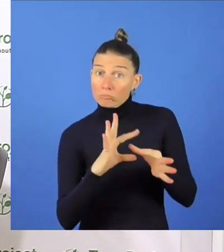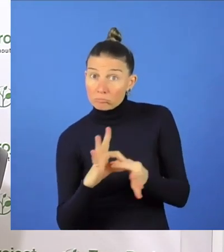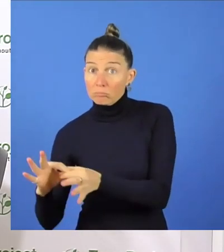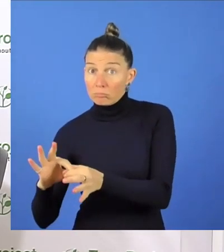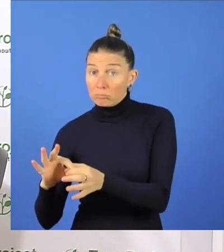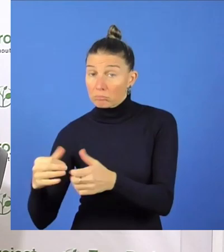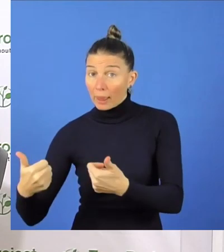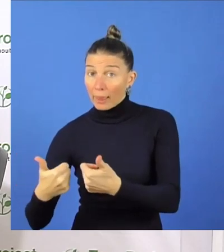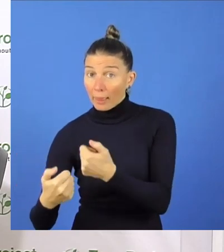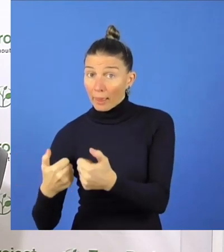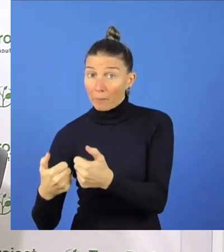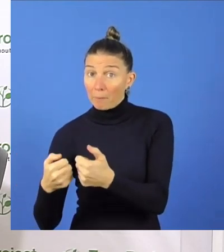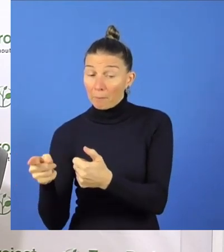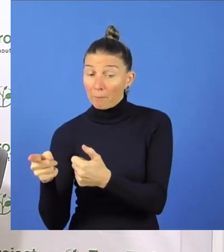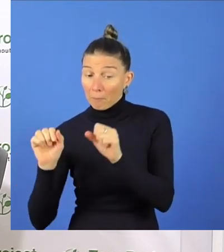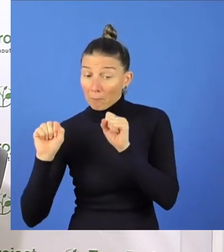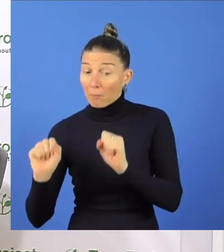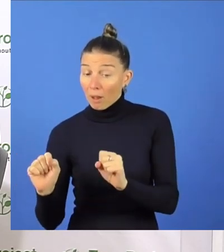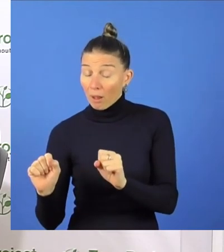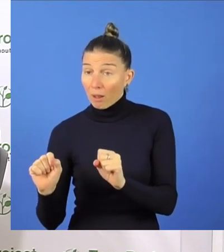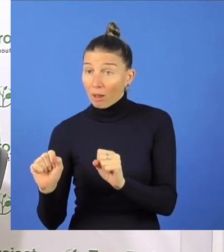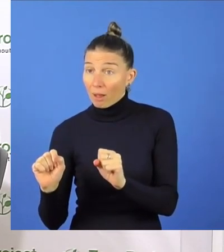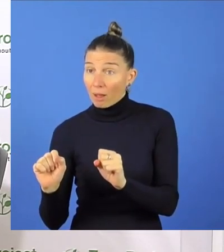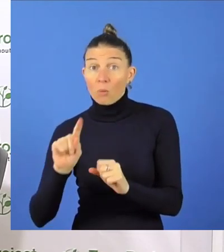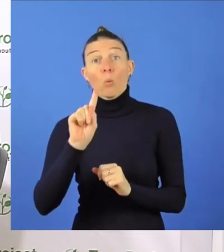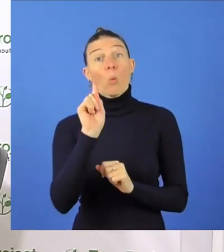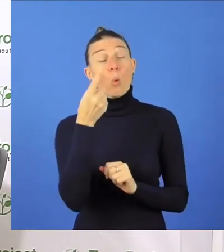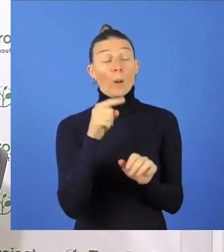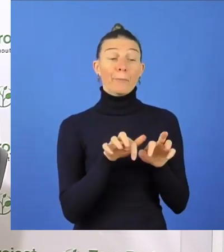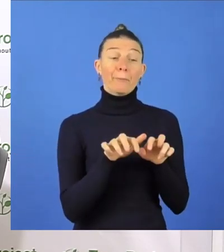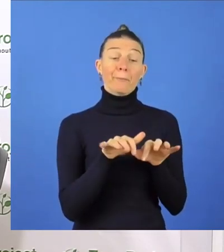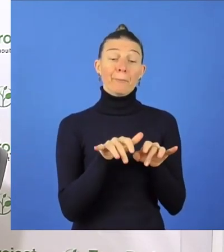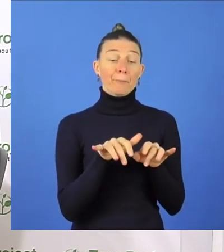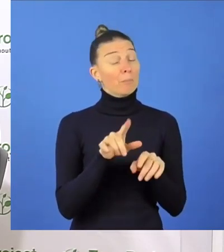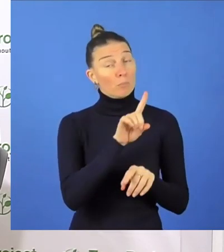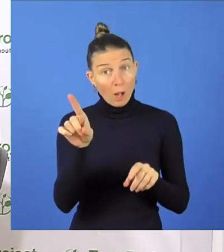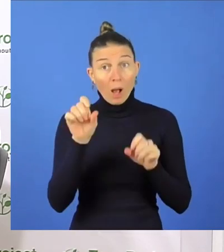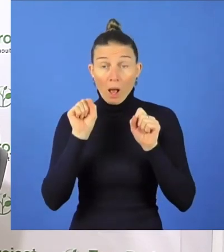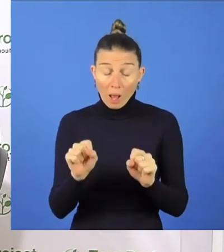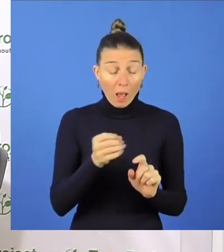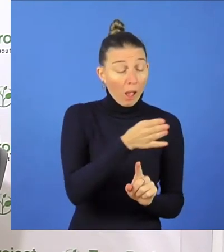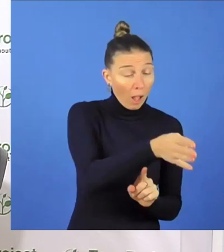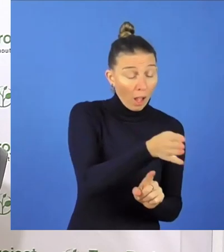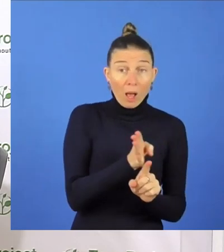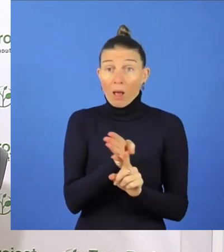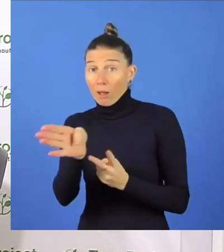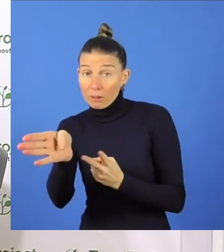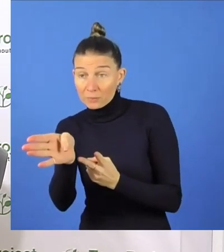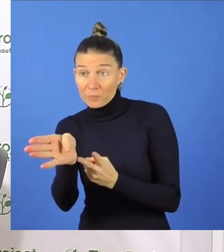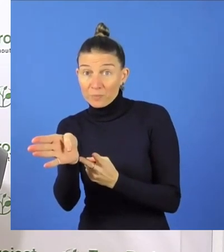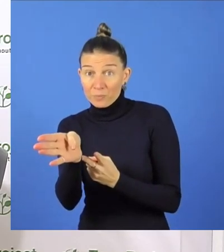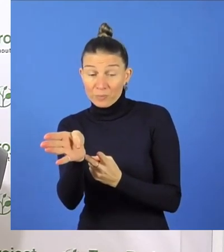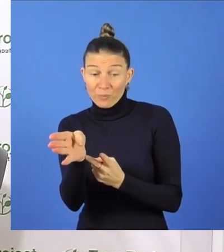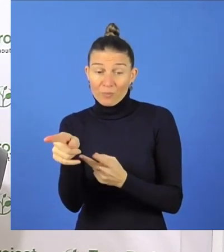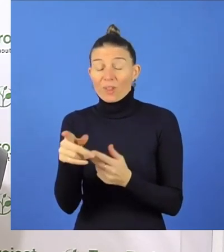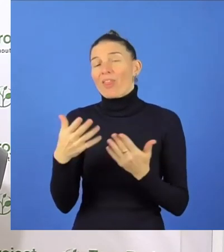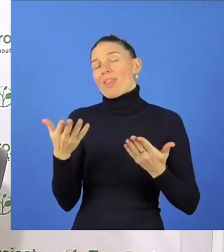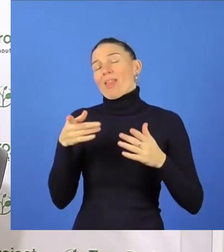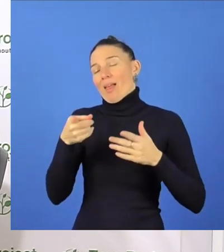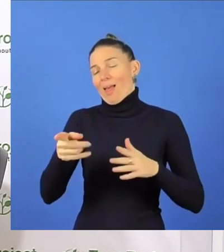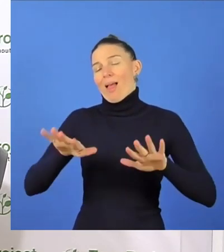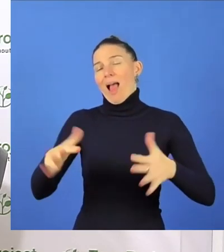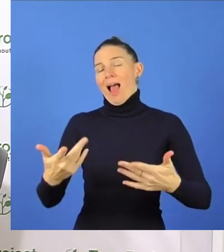access and play computer games just with their lips. And this was my ticket, my entry ticket to